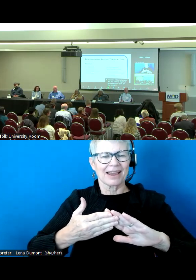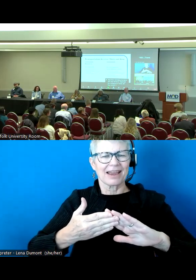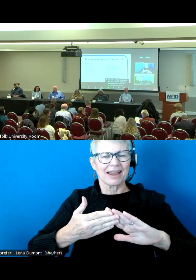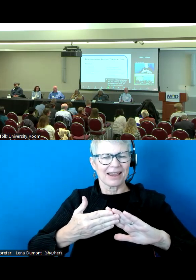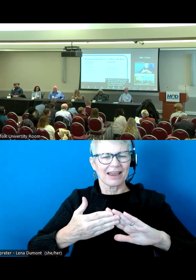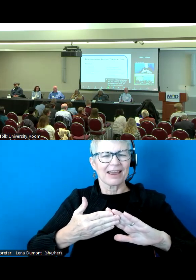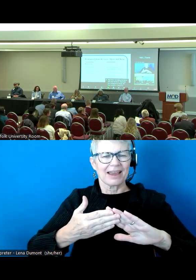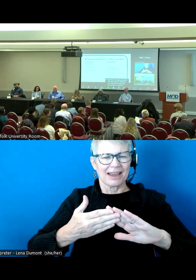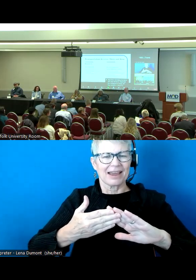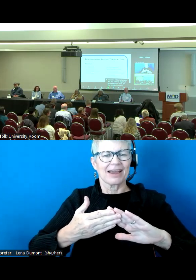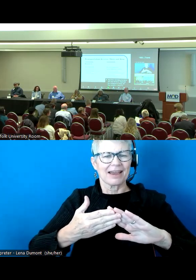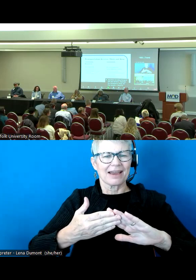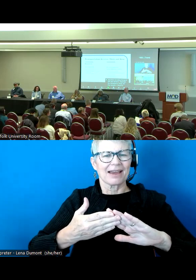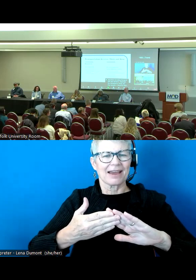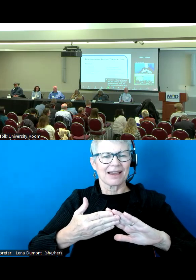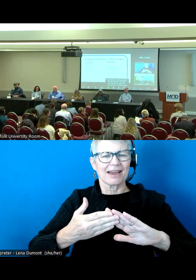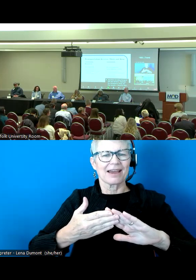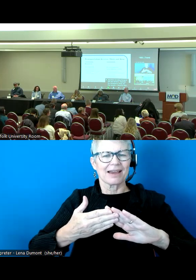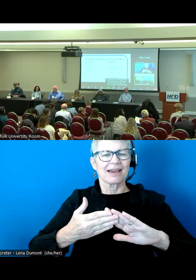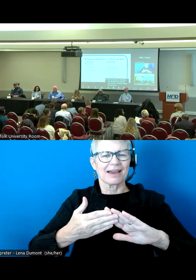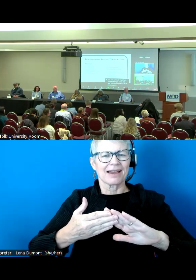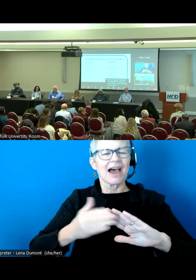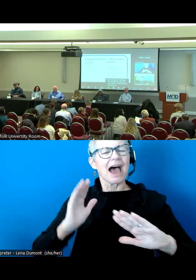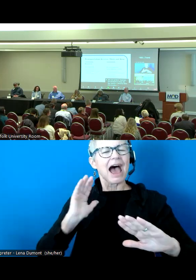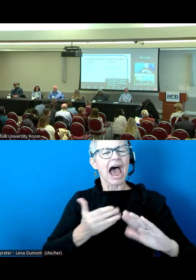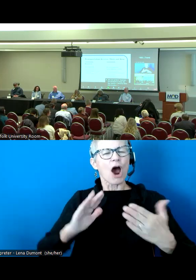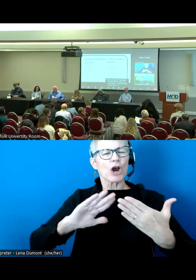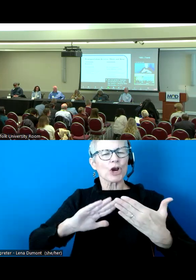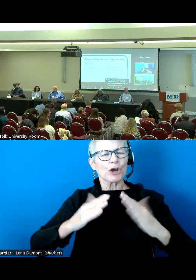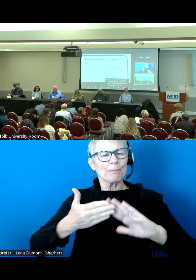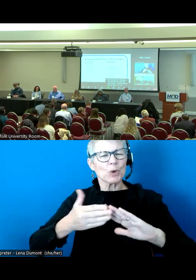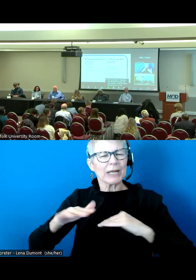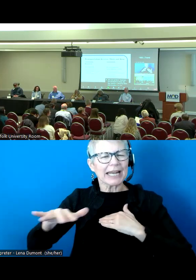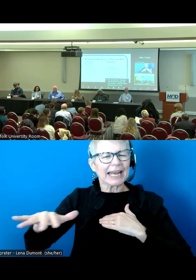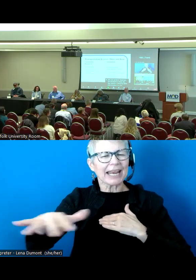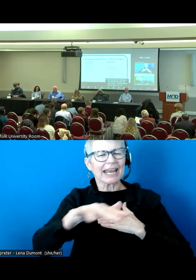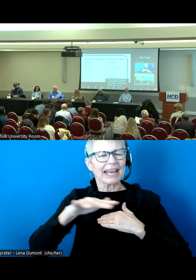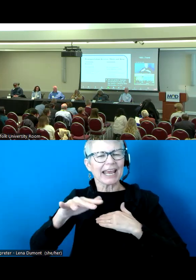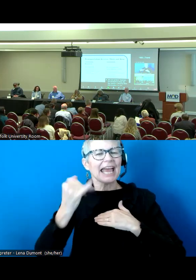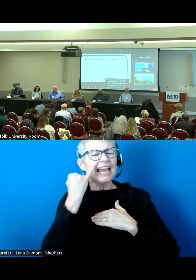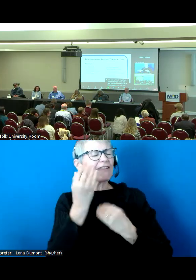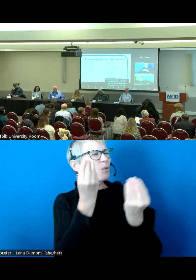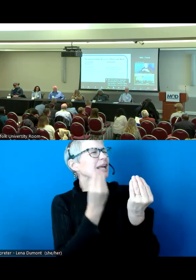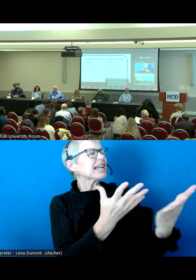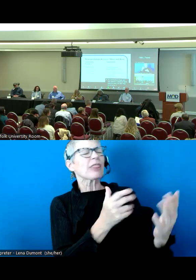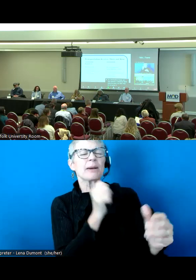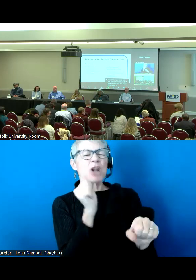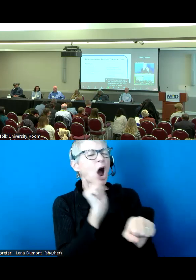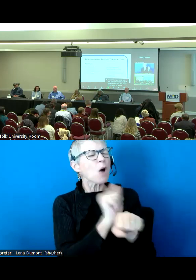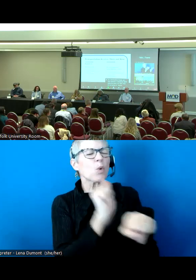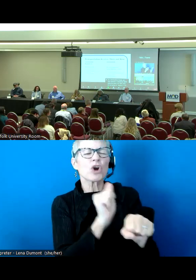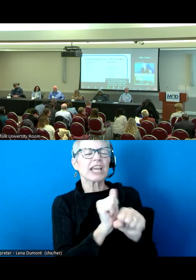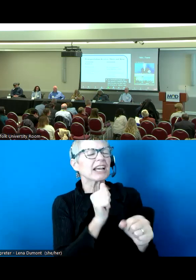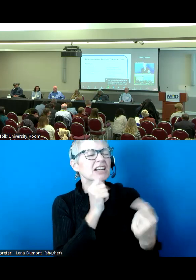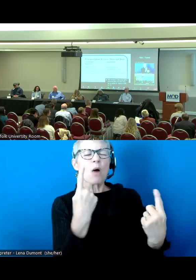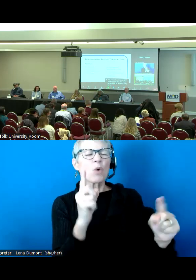piece by piece, but then what are we going to replace it with? So we needed to deal with